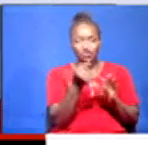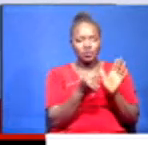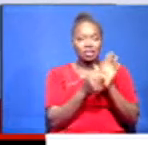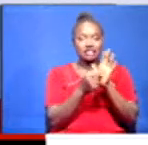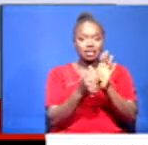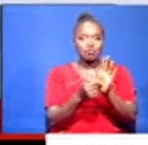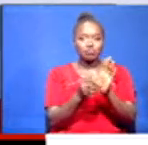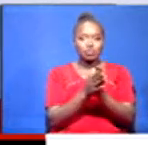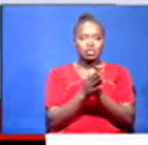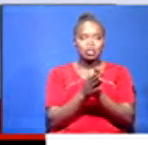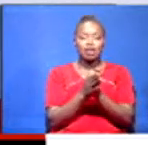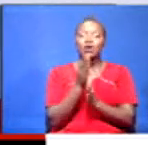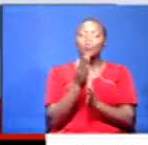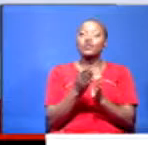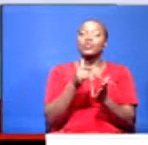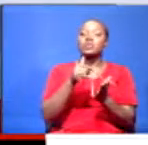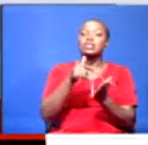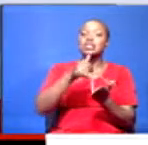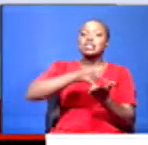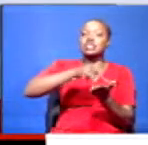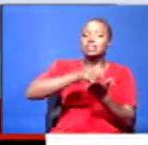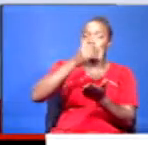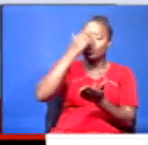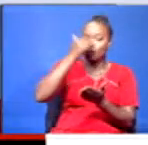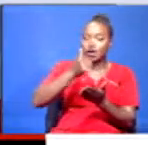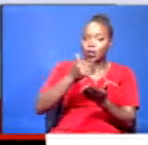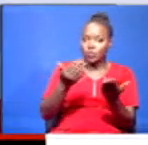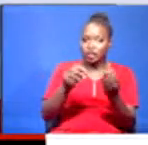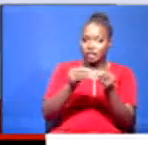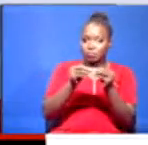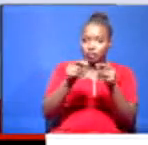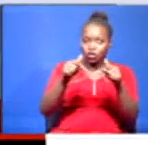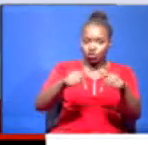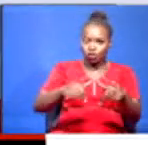which underscore why we are in this meeting today.